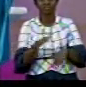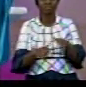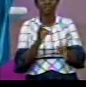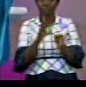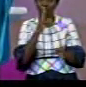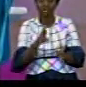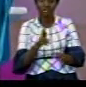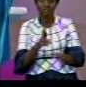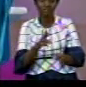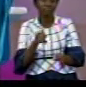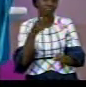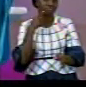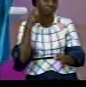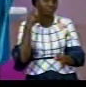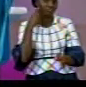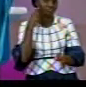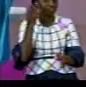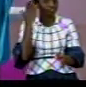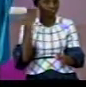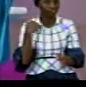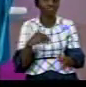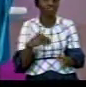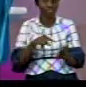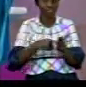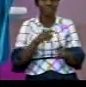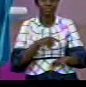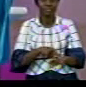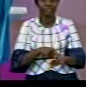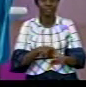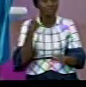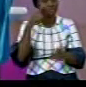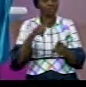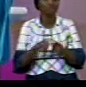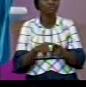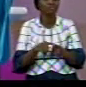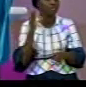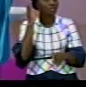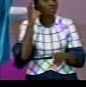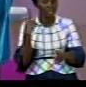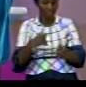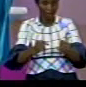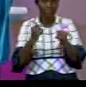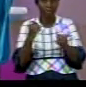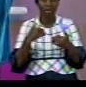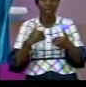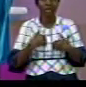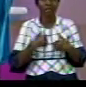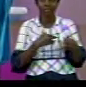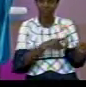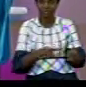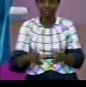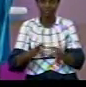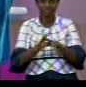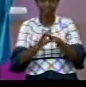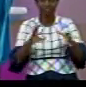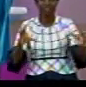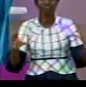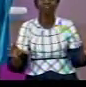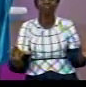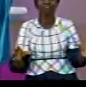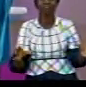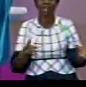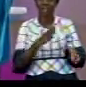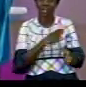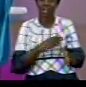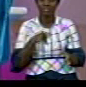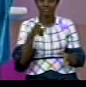listen to the music and dance the power has been released and as we are singing together now you are coming out